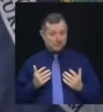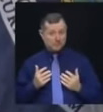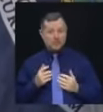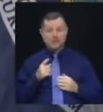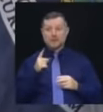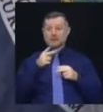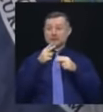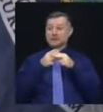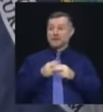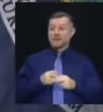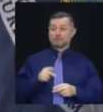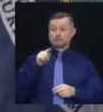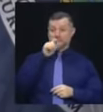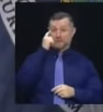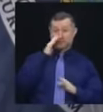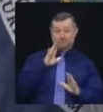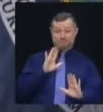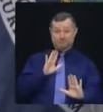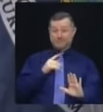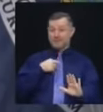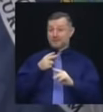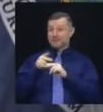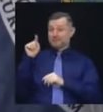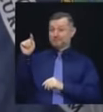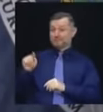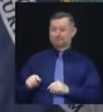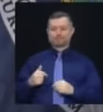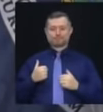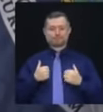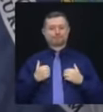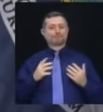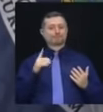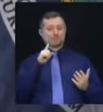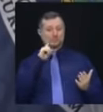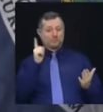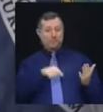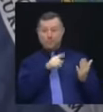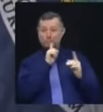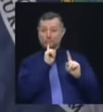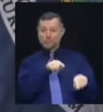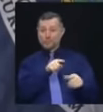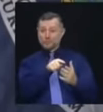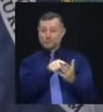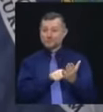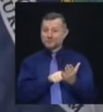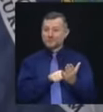as anything doing anything unethical in the report will remain in my administration.